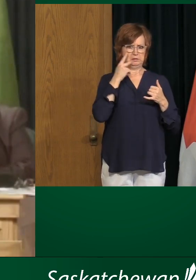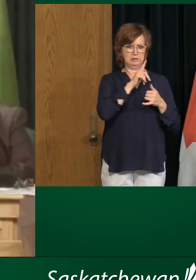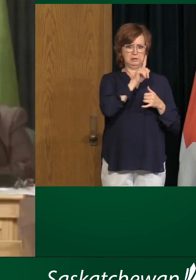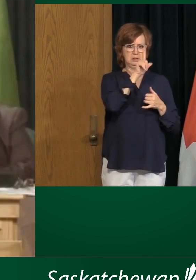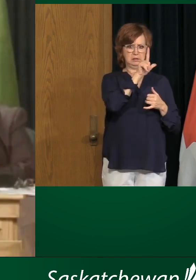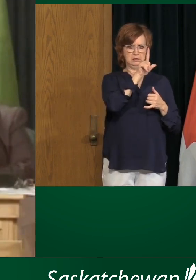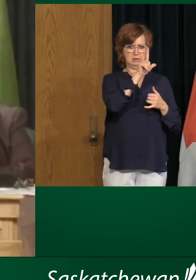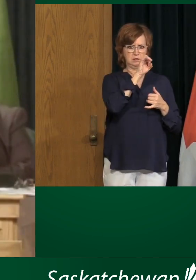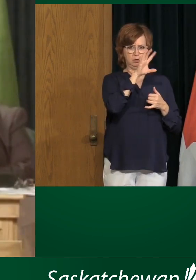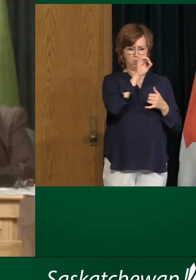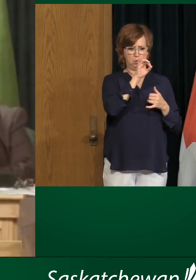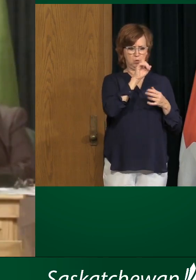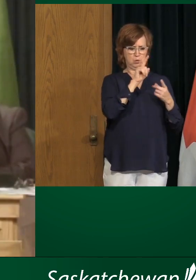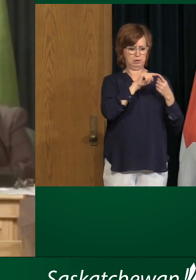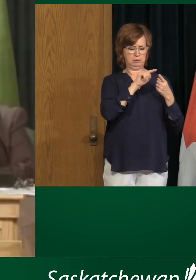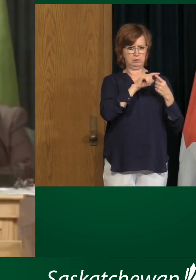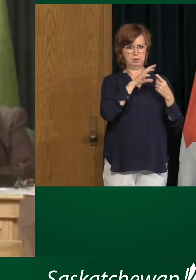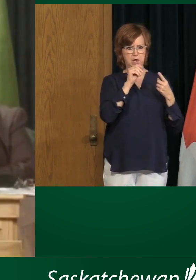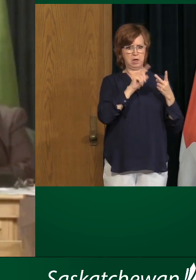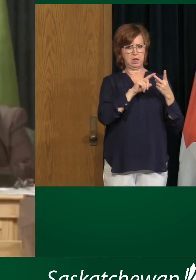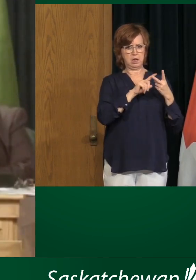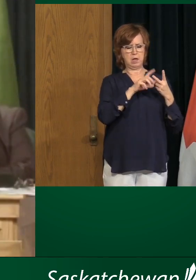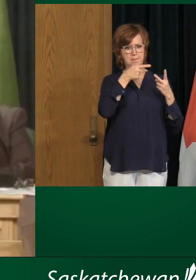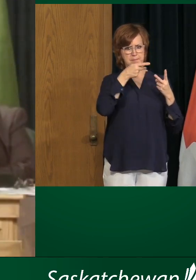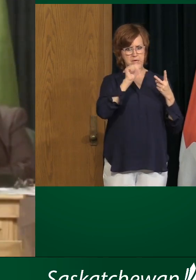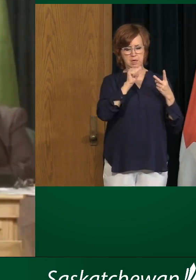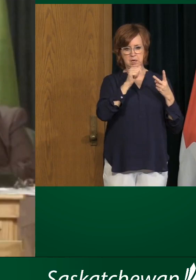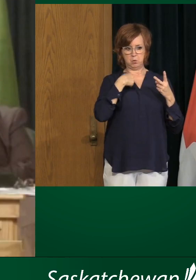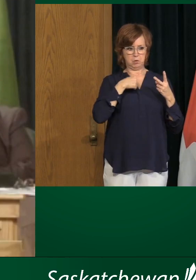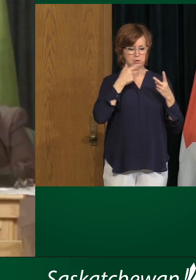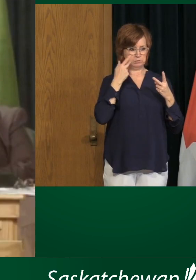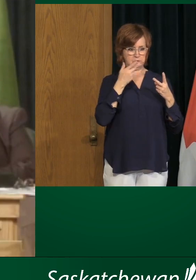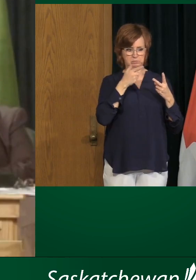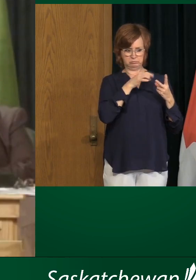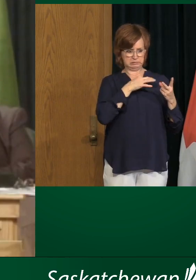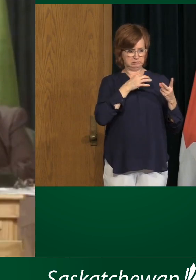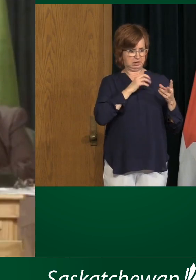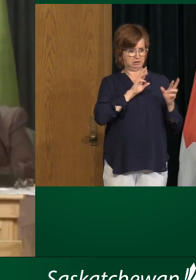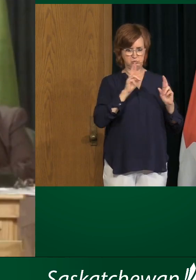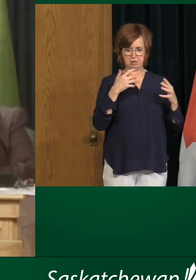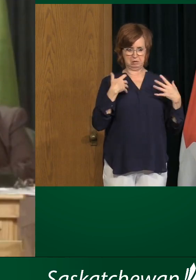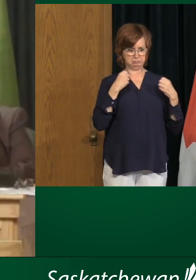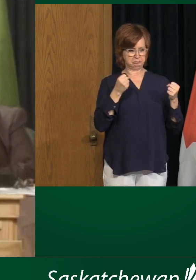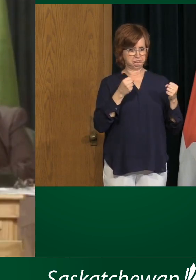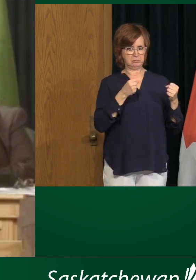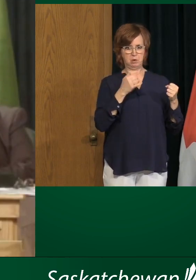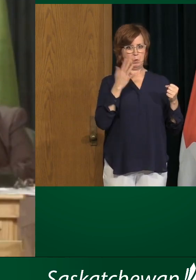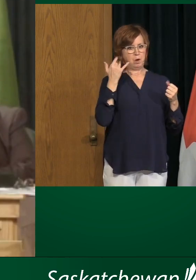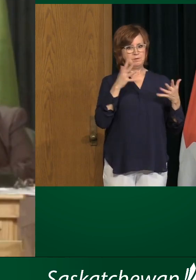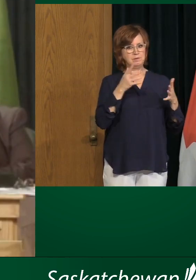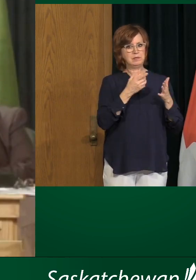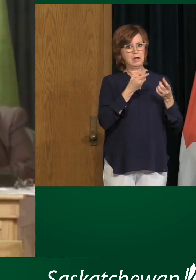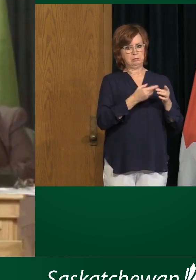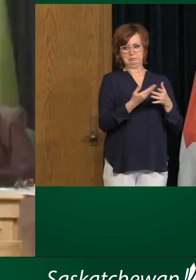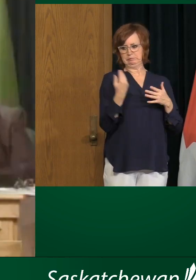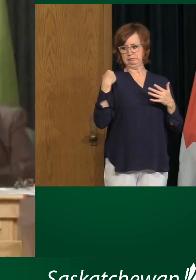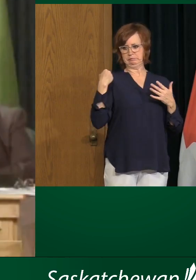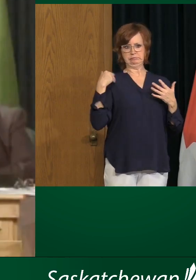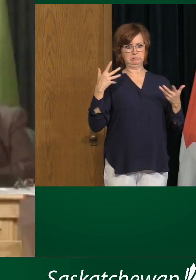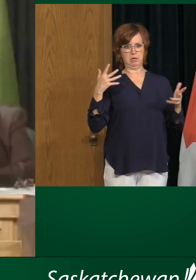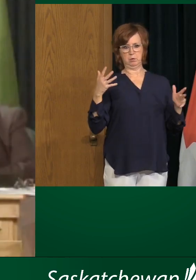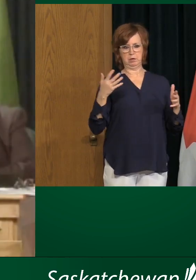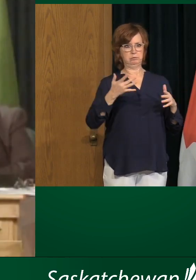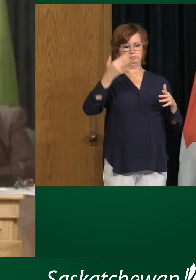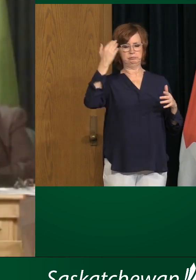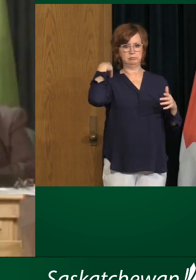facility meet those 14-day requirements and be available to that facility. So right now, as you know, there is some diverted care in both